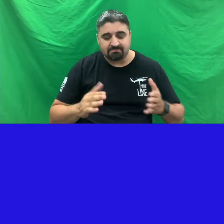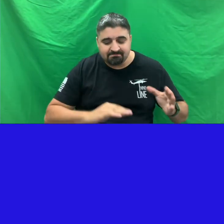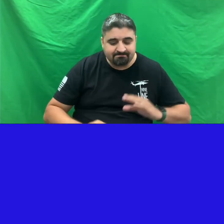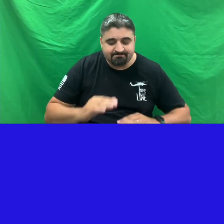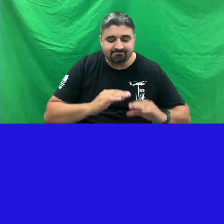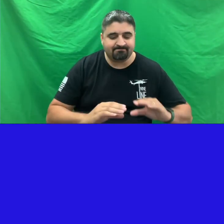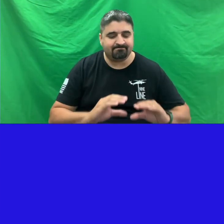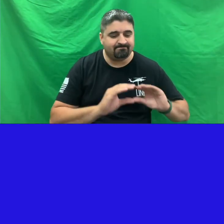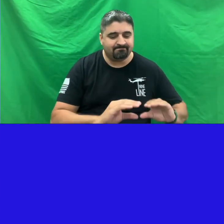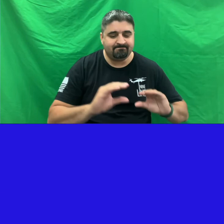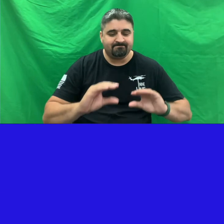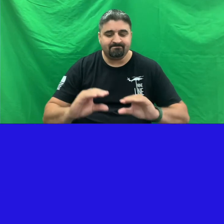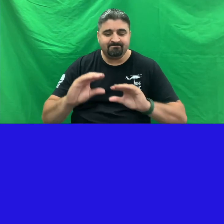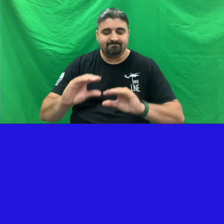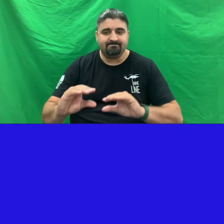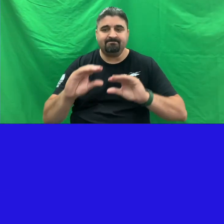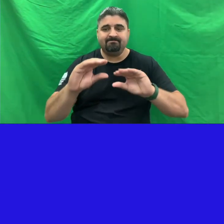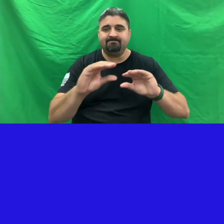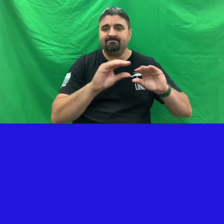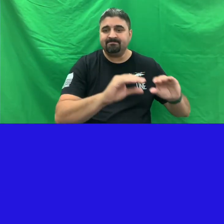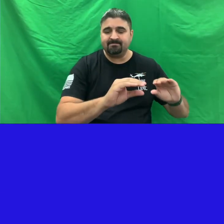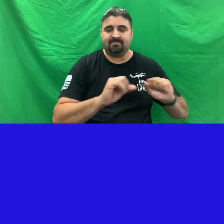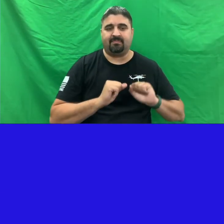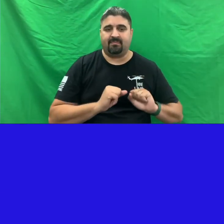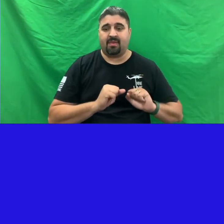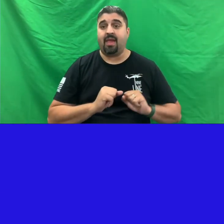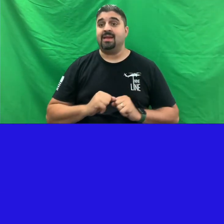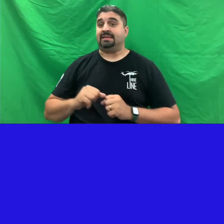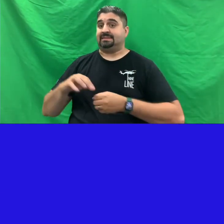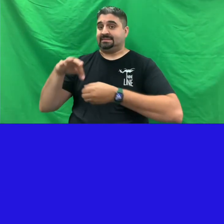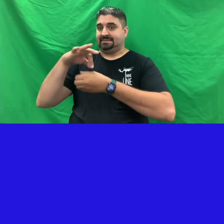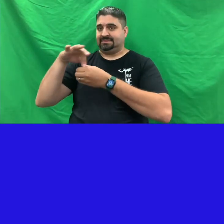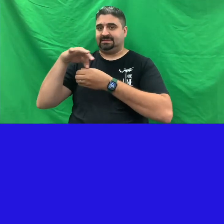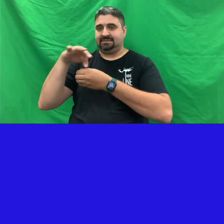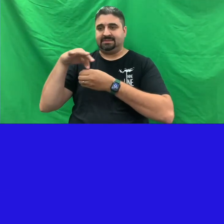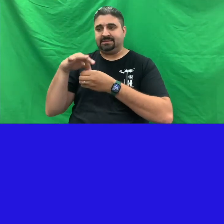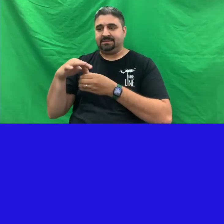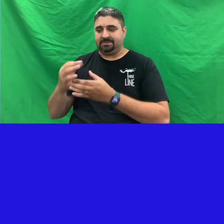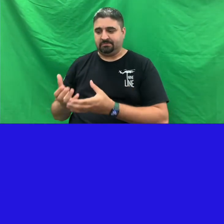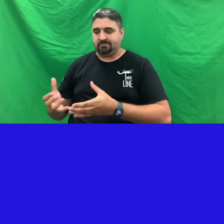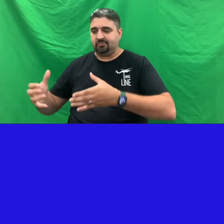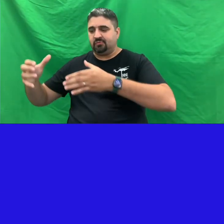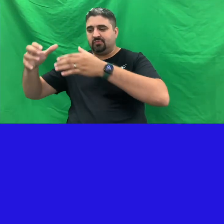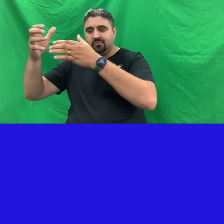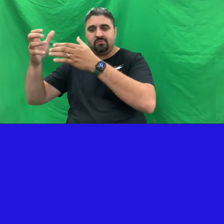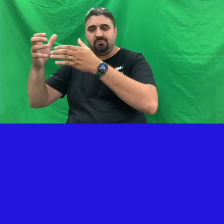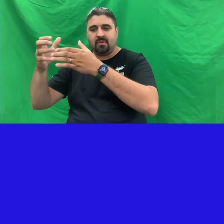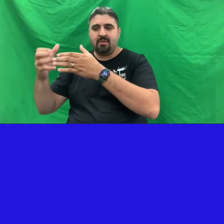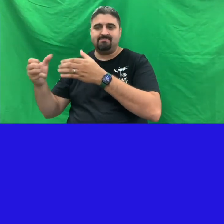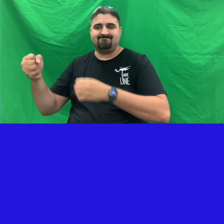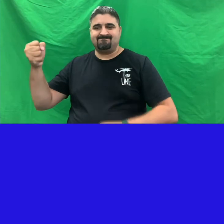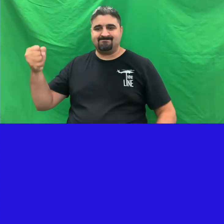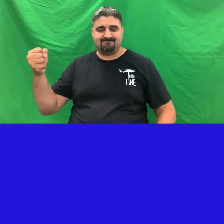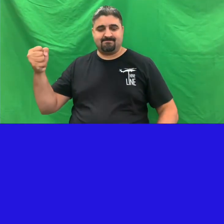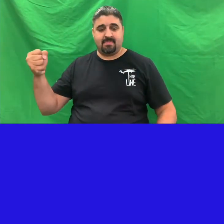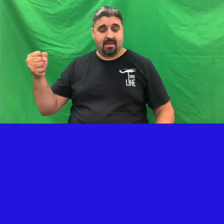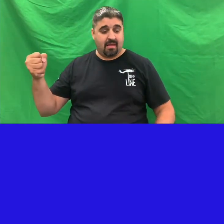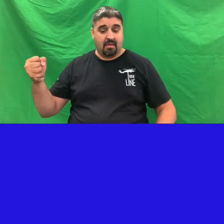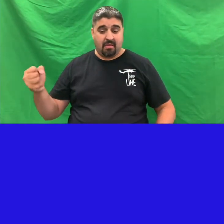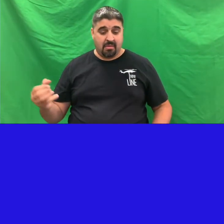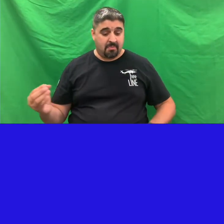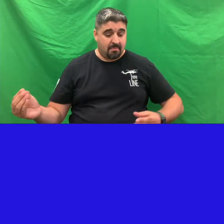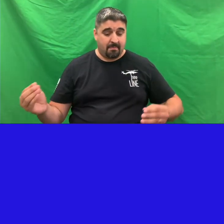Toad ran home, made some sandwiches. He made a pitcher of iced tea. He